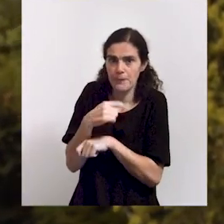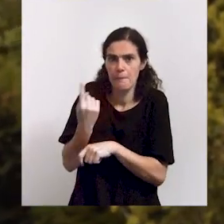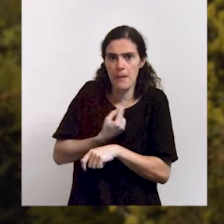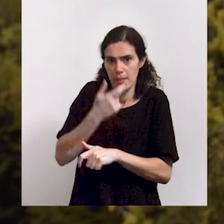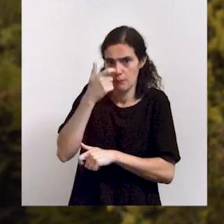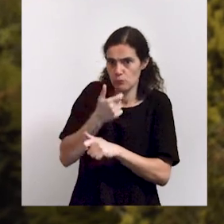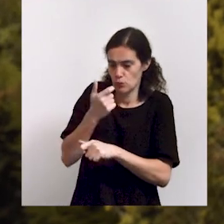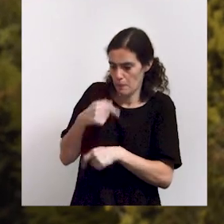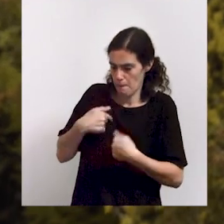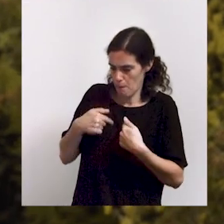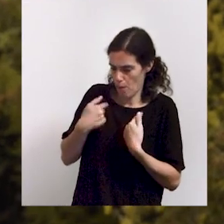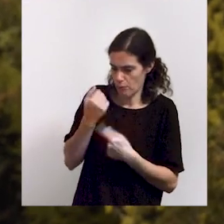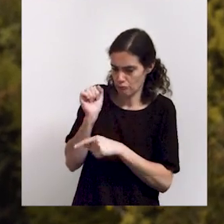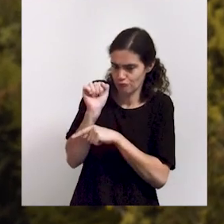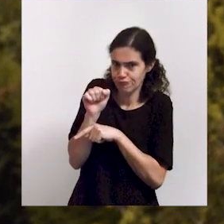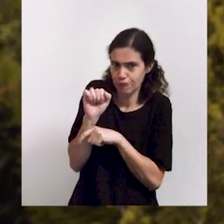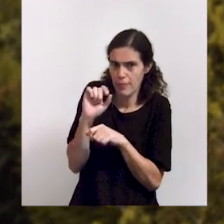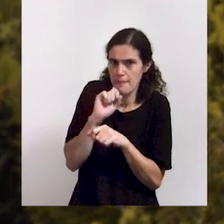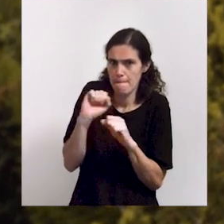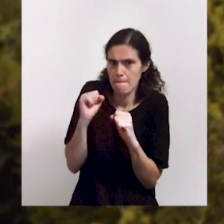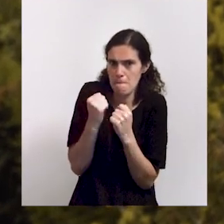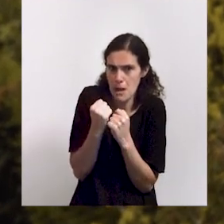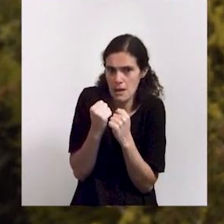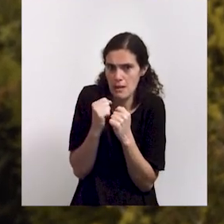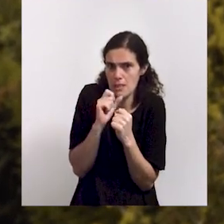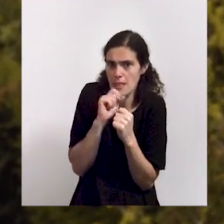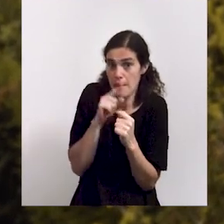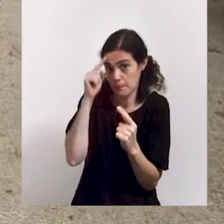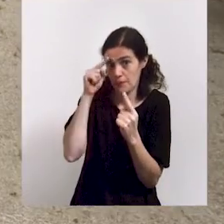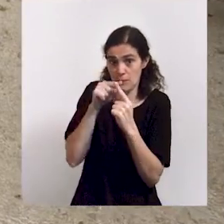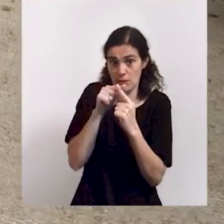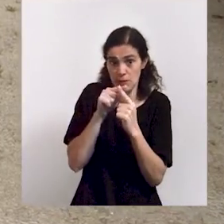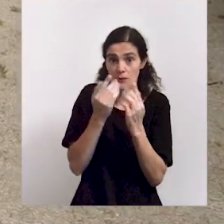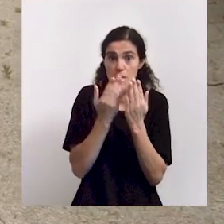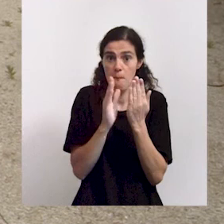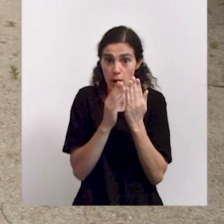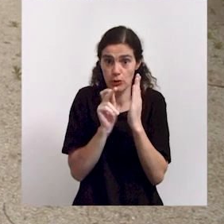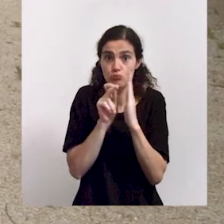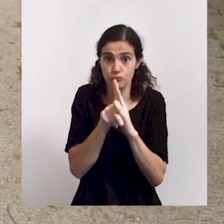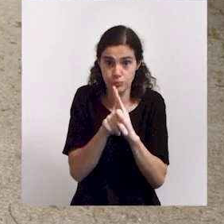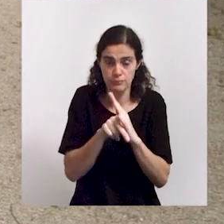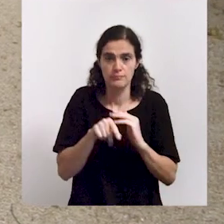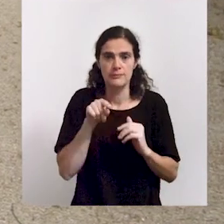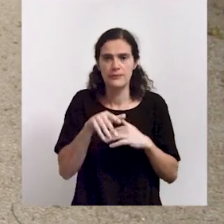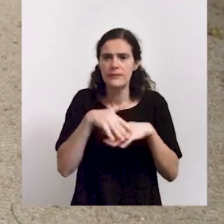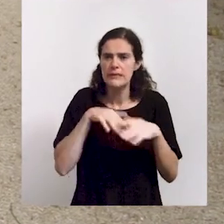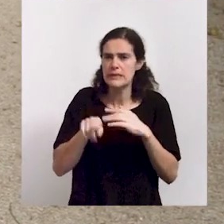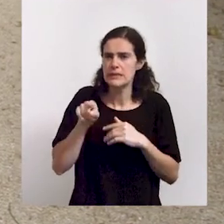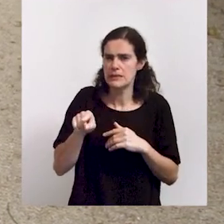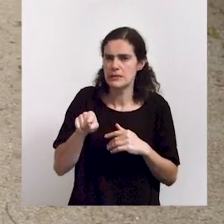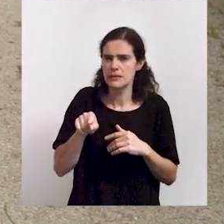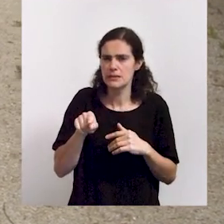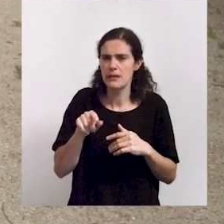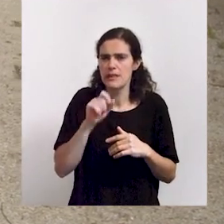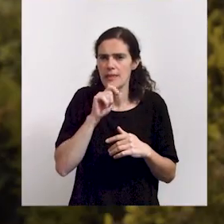lower yourself. You have to shrink in order to go through the threshold of the door. By doing that, she